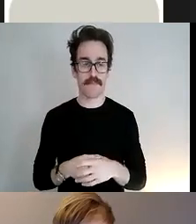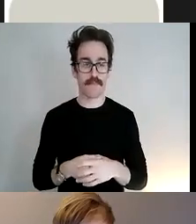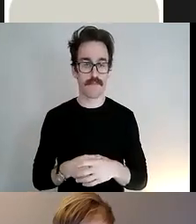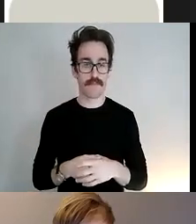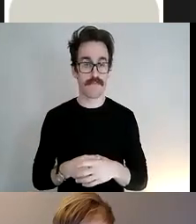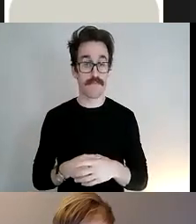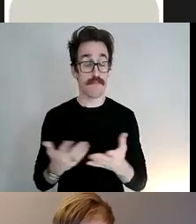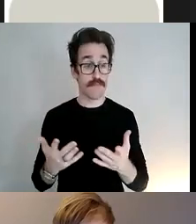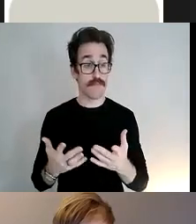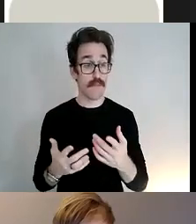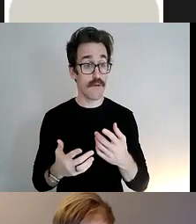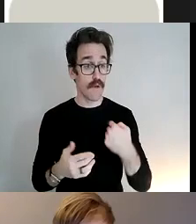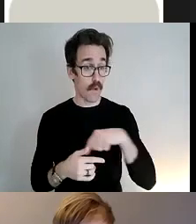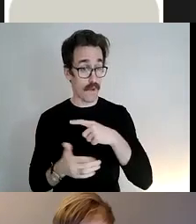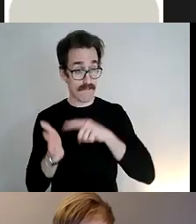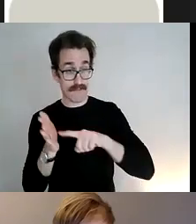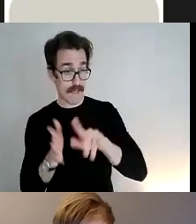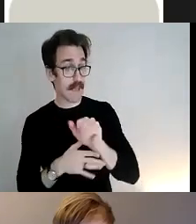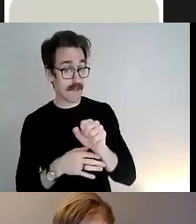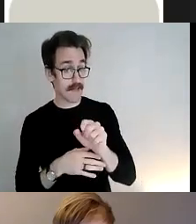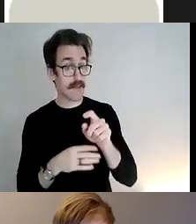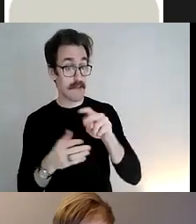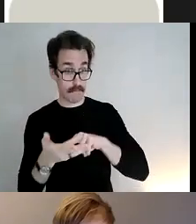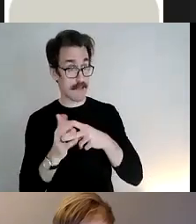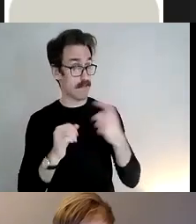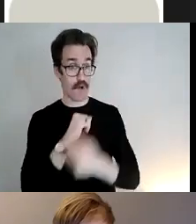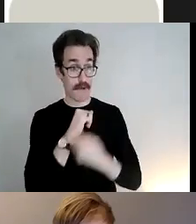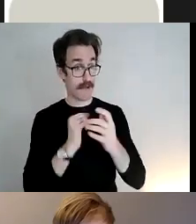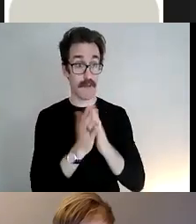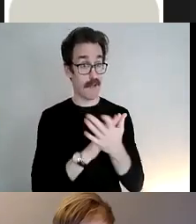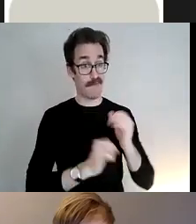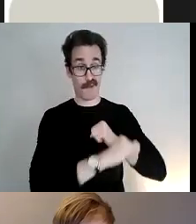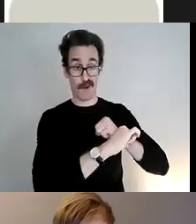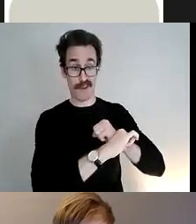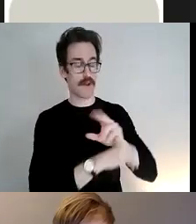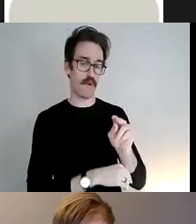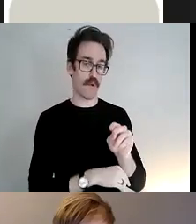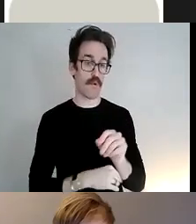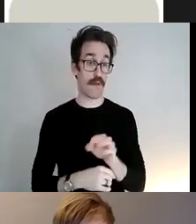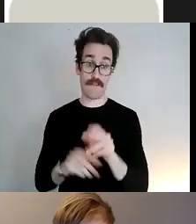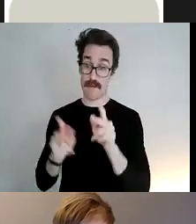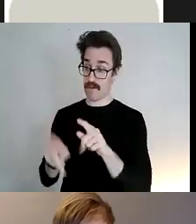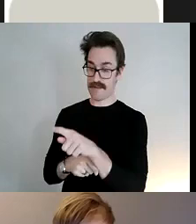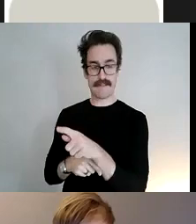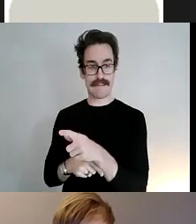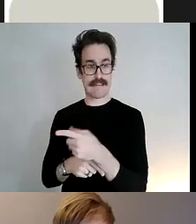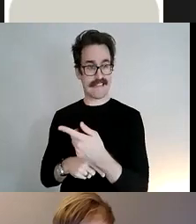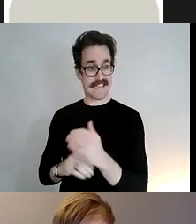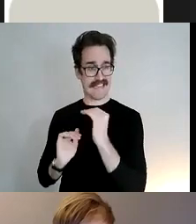doesn't mean that we will necessarily become guardian. And just because the person's incapable doesn't necessarily mean that they need a